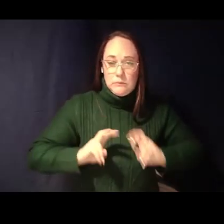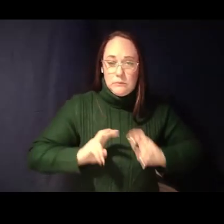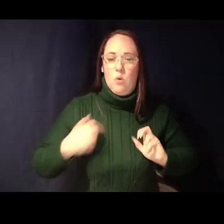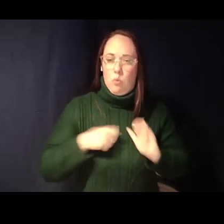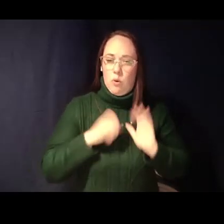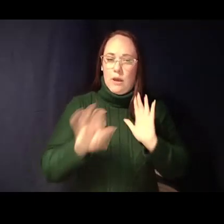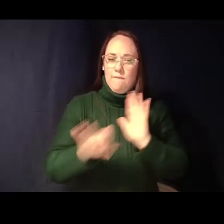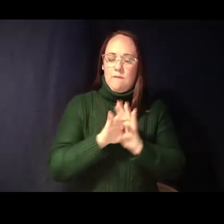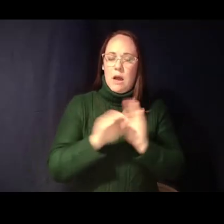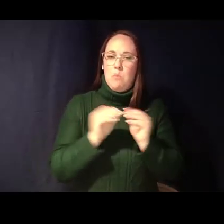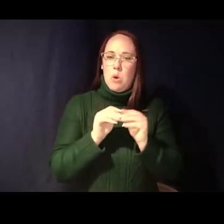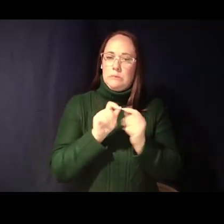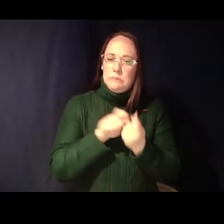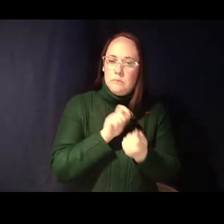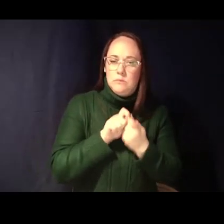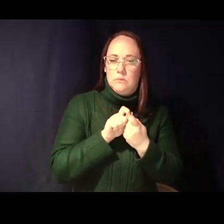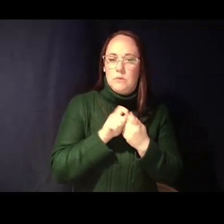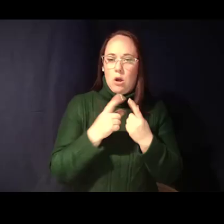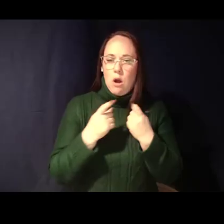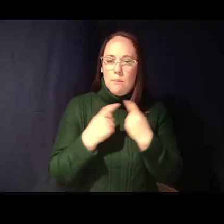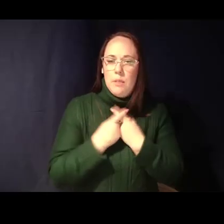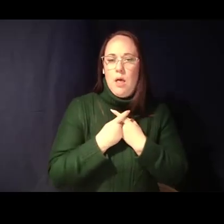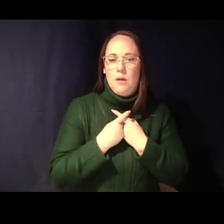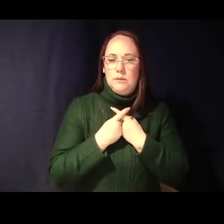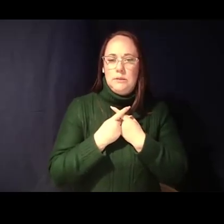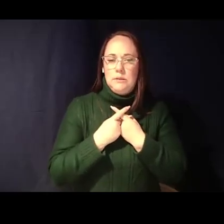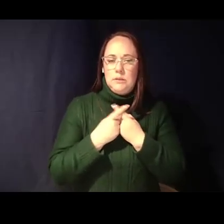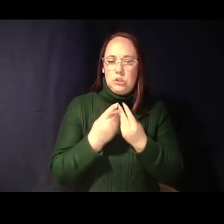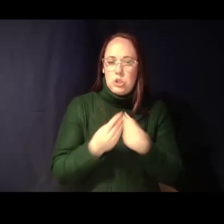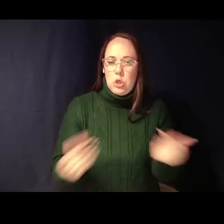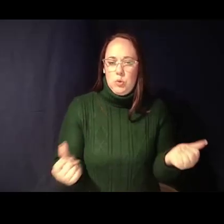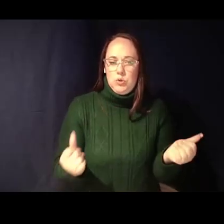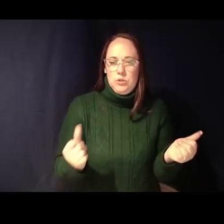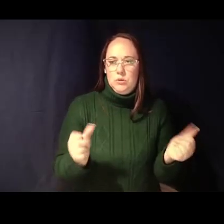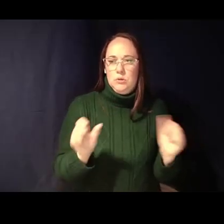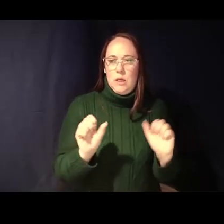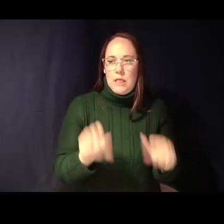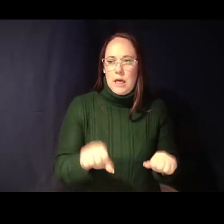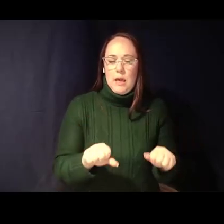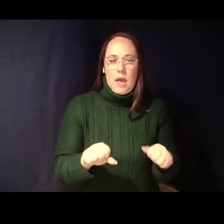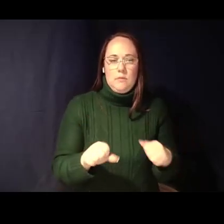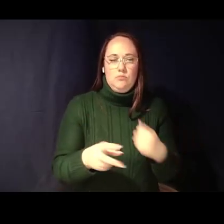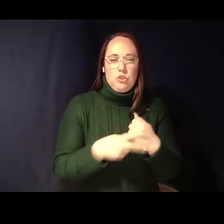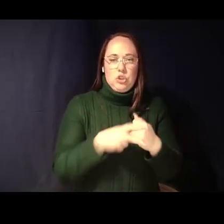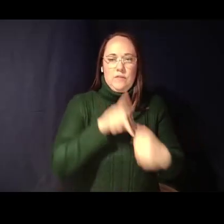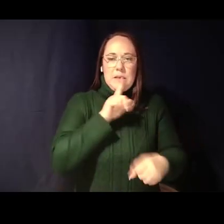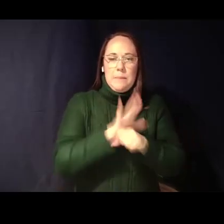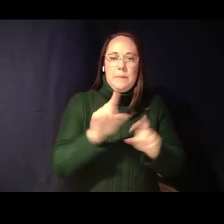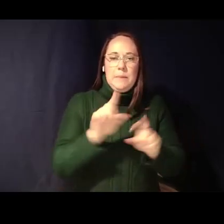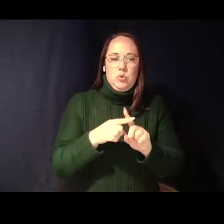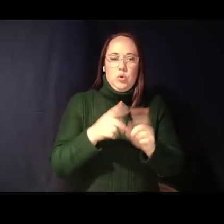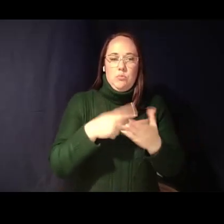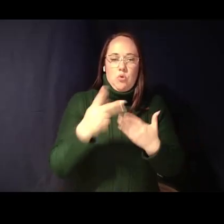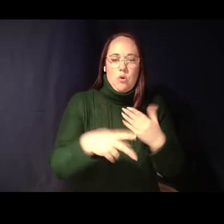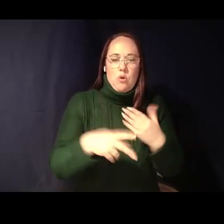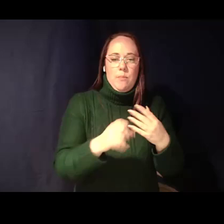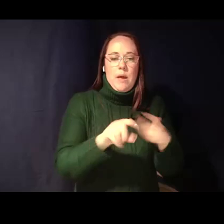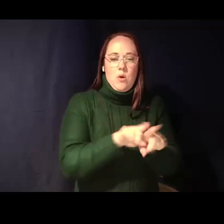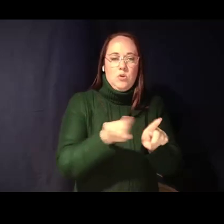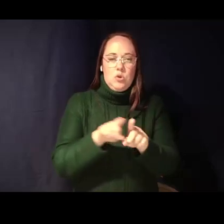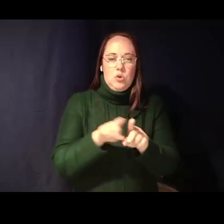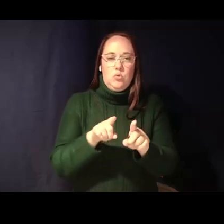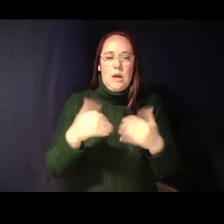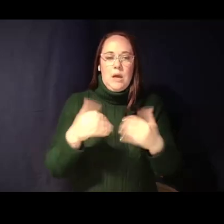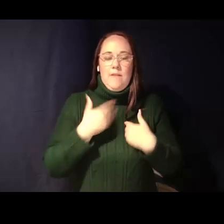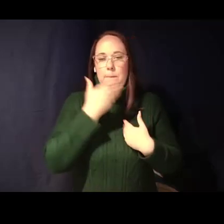more nuanced, sometimes more complex sets of solutions that can preserve the commitment to the program while getting more value and reducing